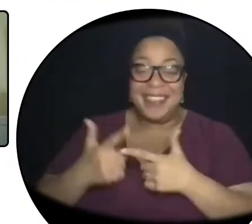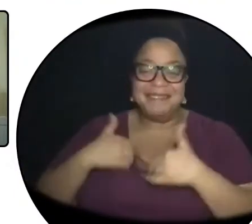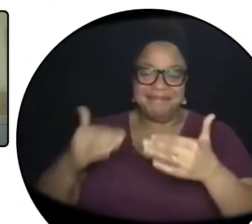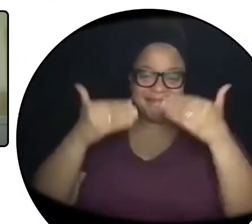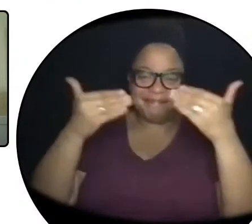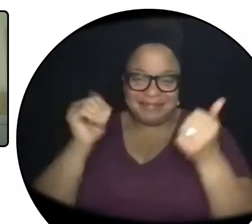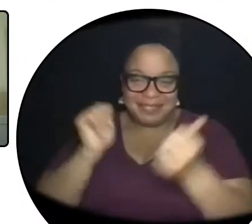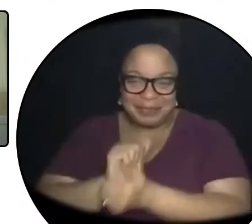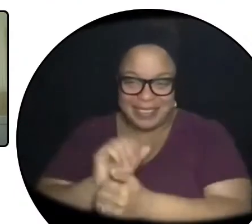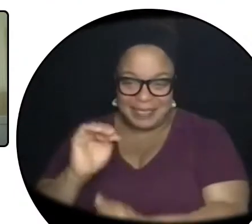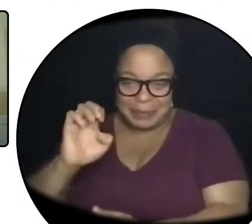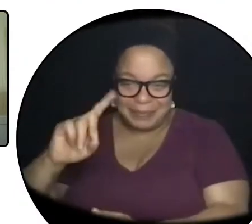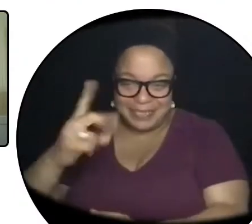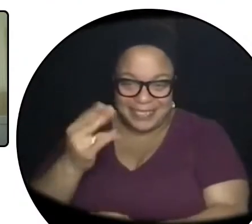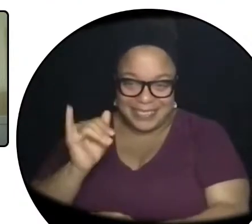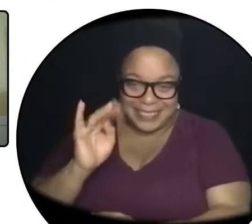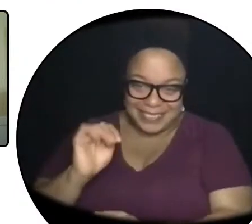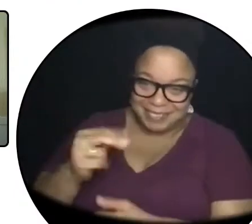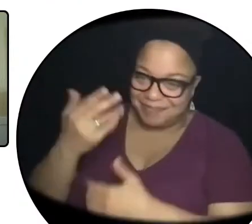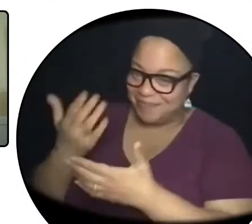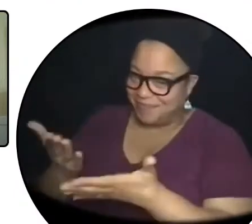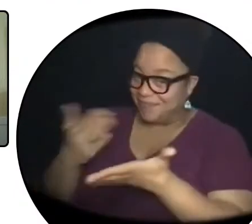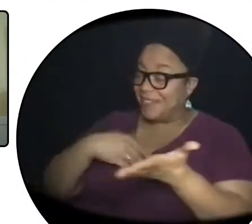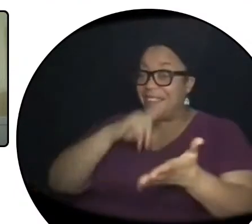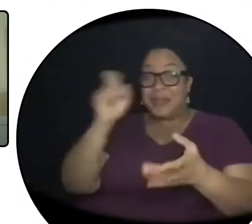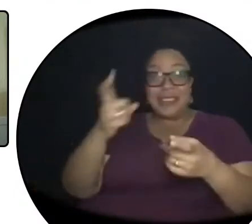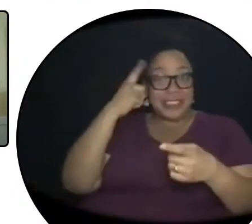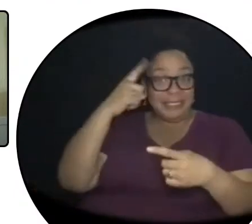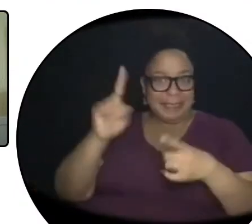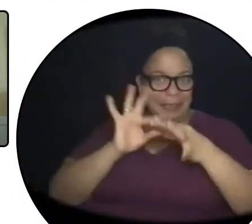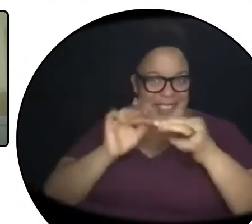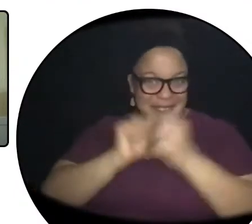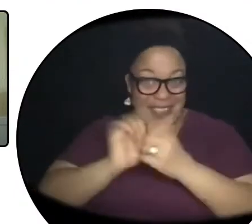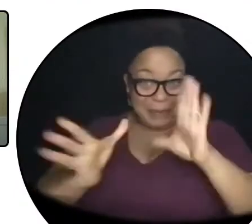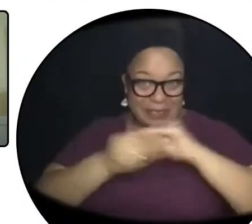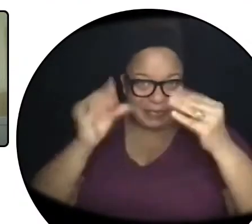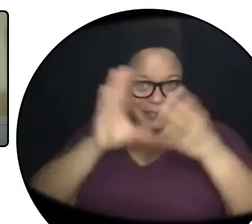John, you give me the high sign and we'll start rocking.